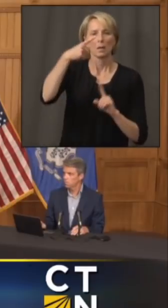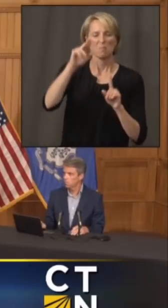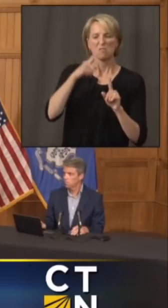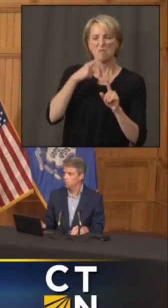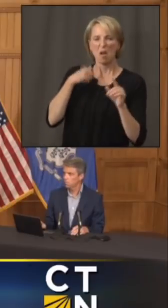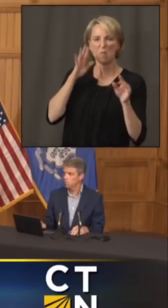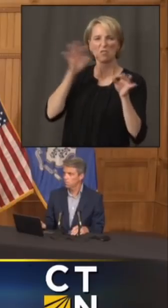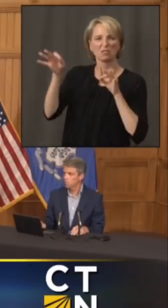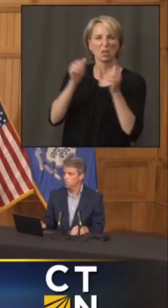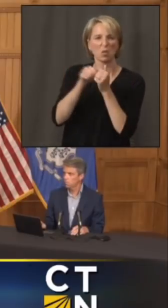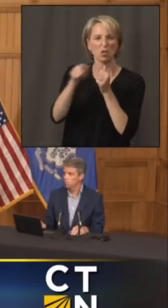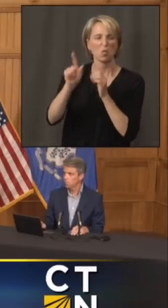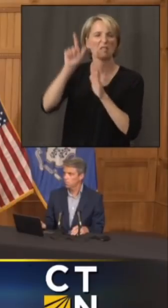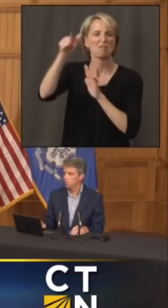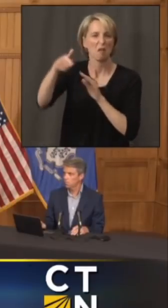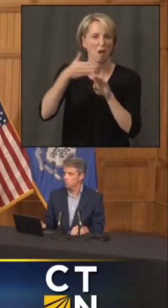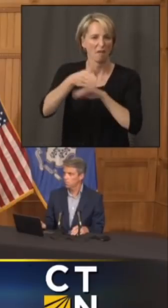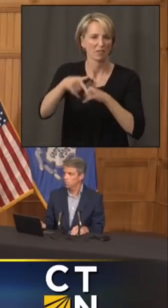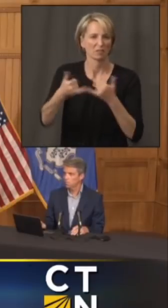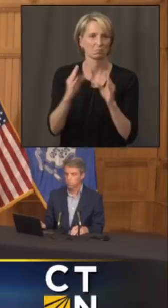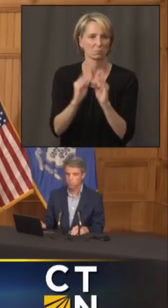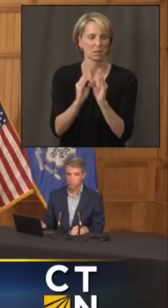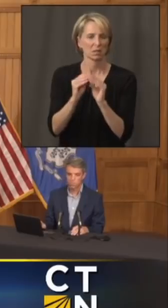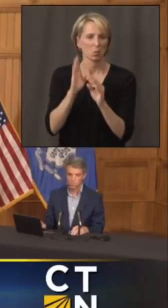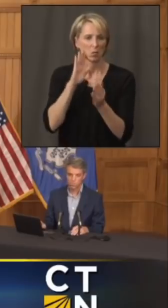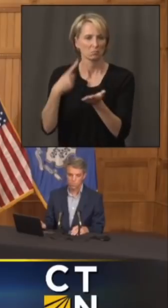offline on that question.